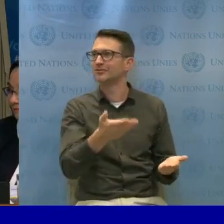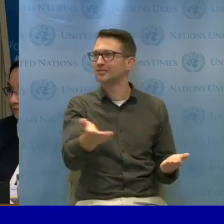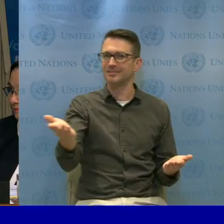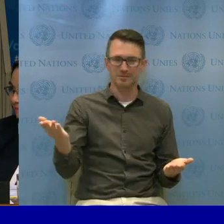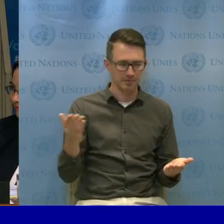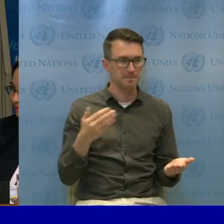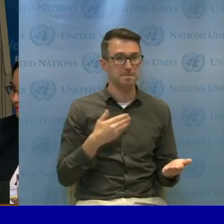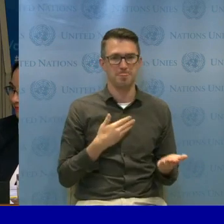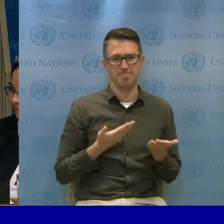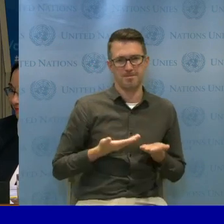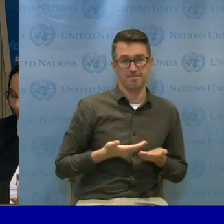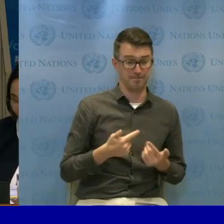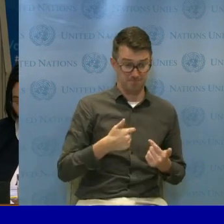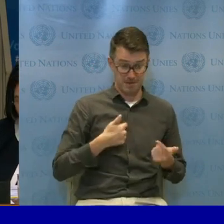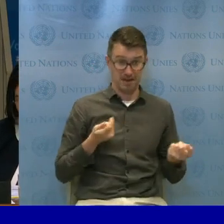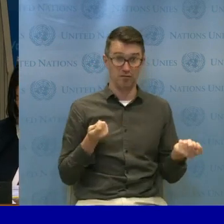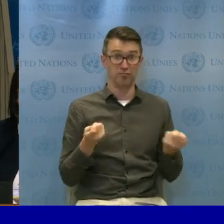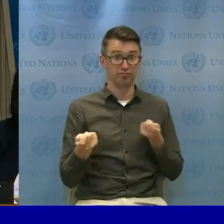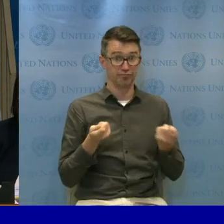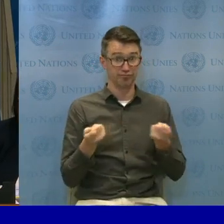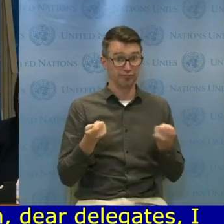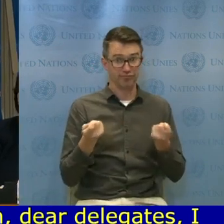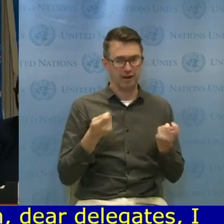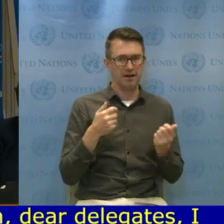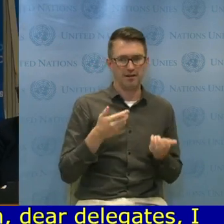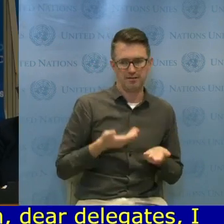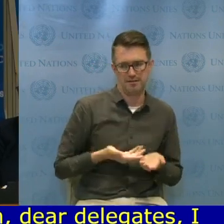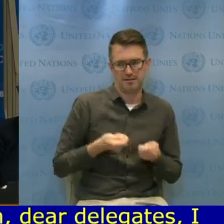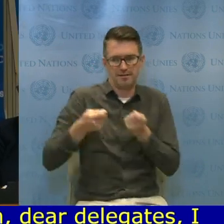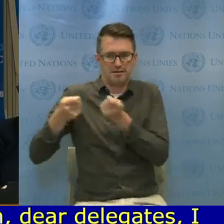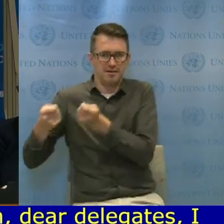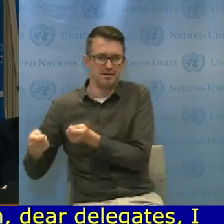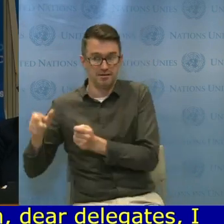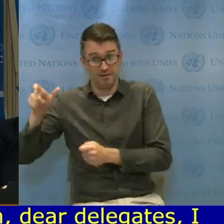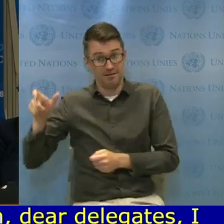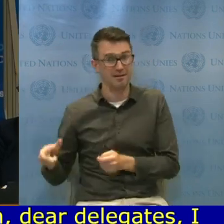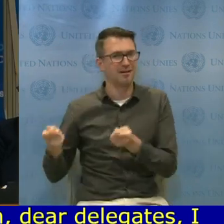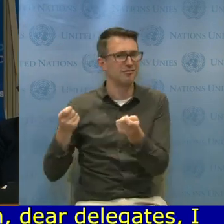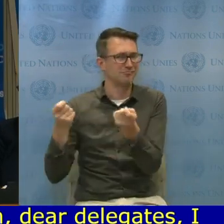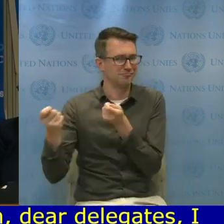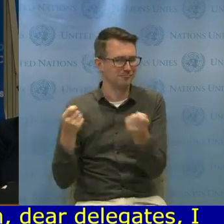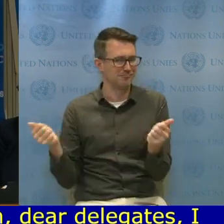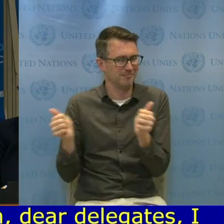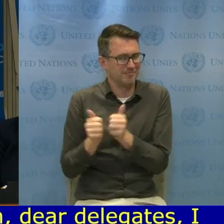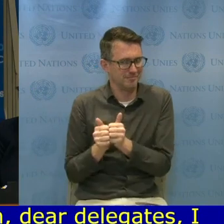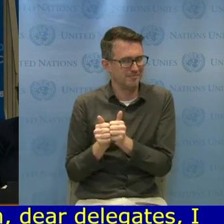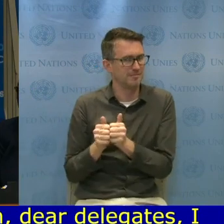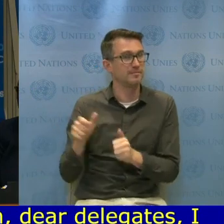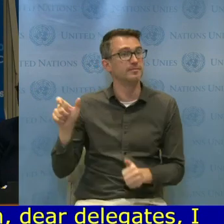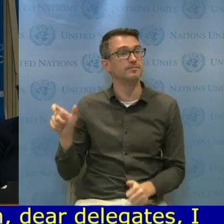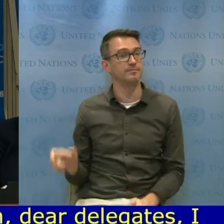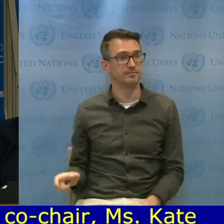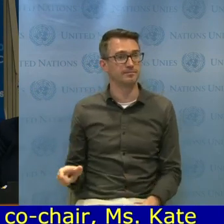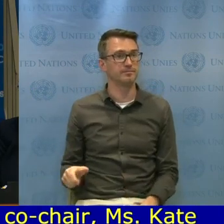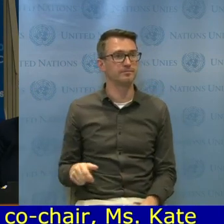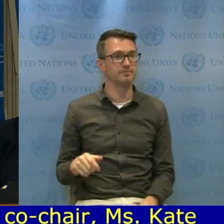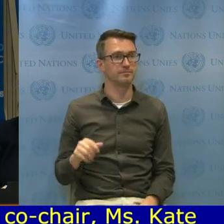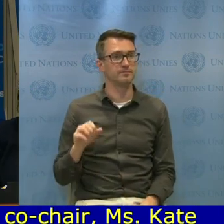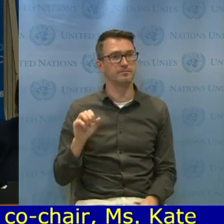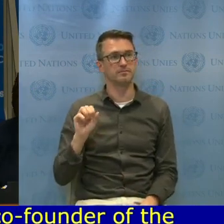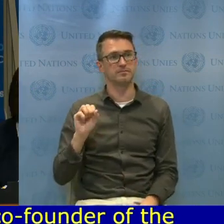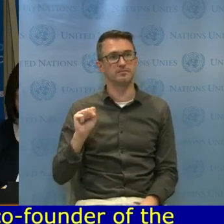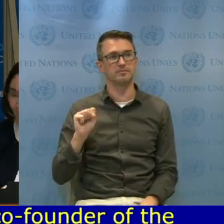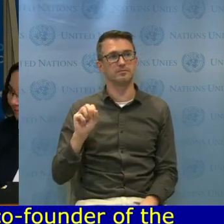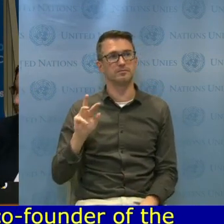the CEO and co-founder of the Civil Society representative from the Dementia Alliance